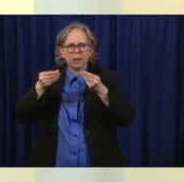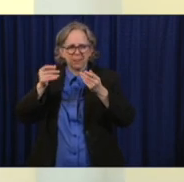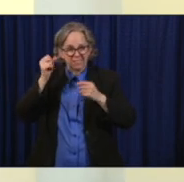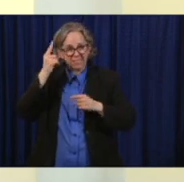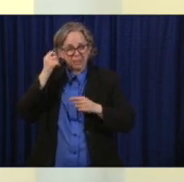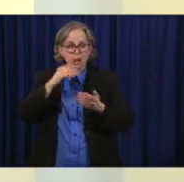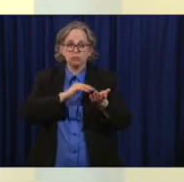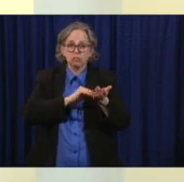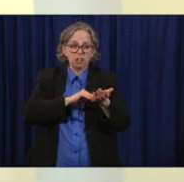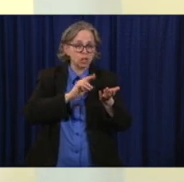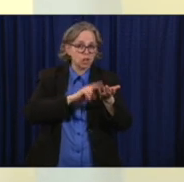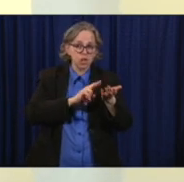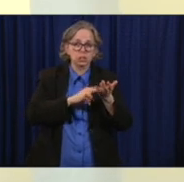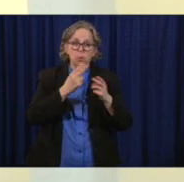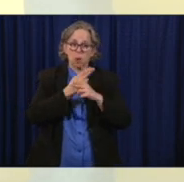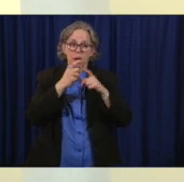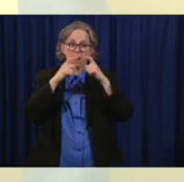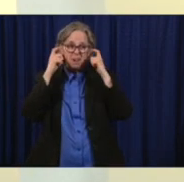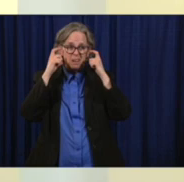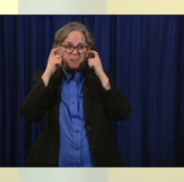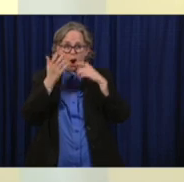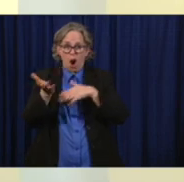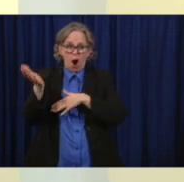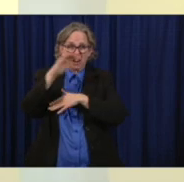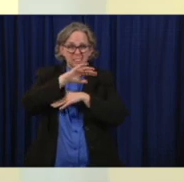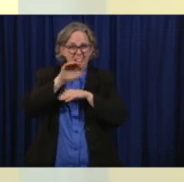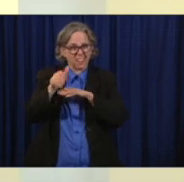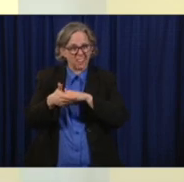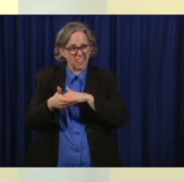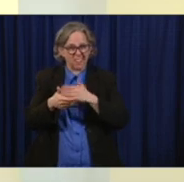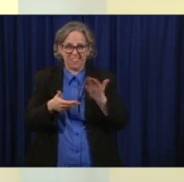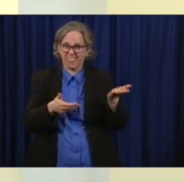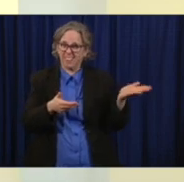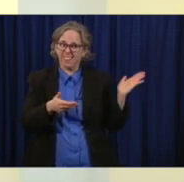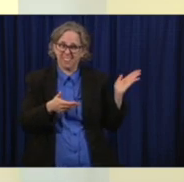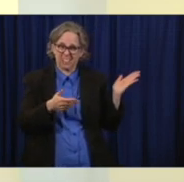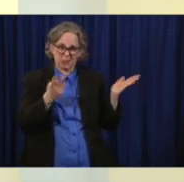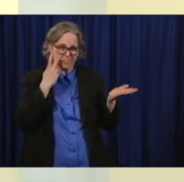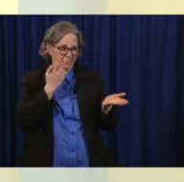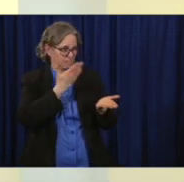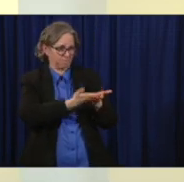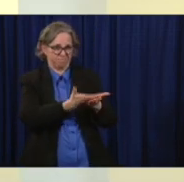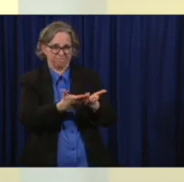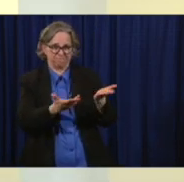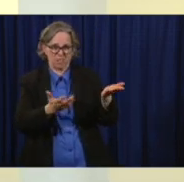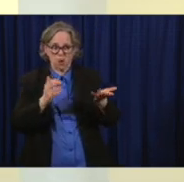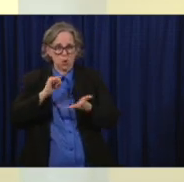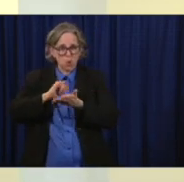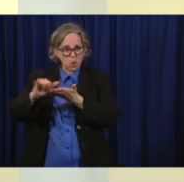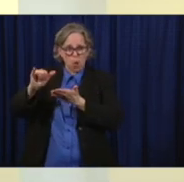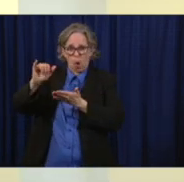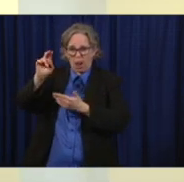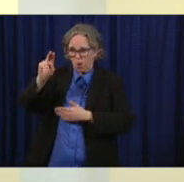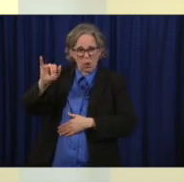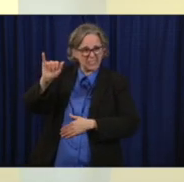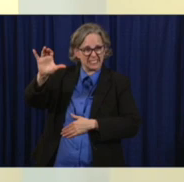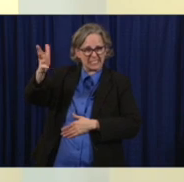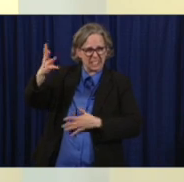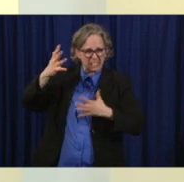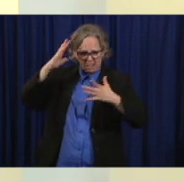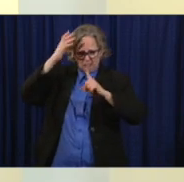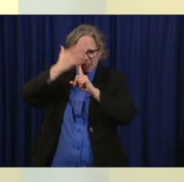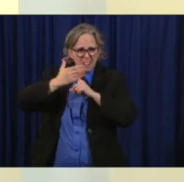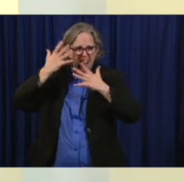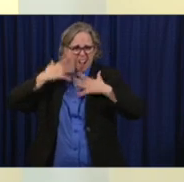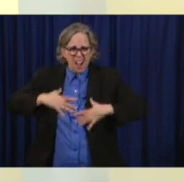on all shifts, and when you gear up in PPE, as you saw, especially in some of the scenes from New York City of the healthcare workers, it's not